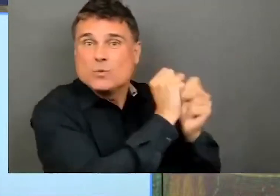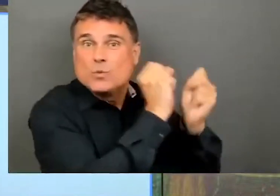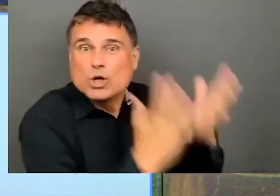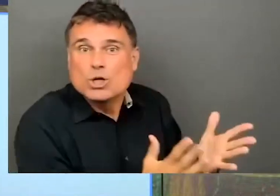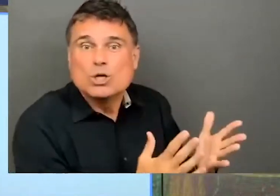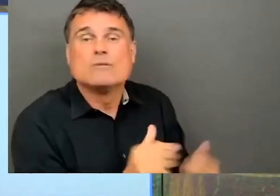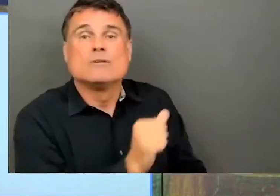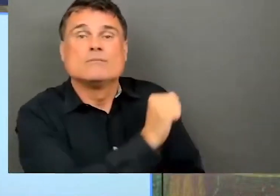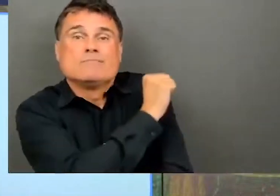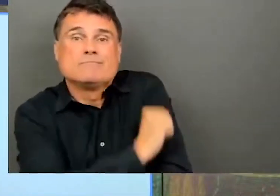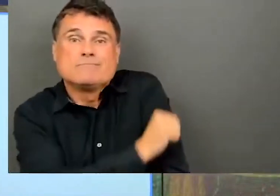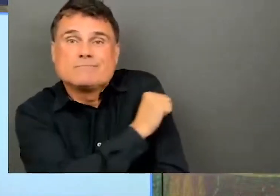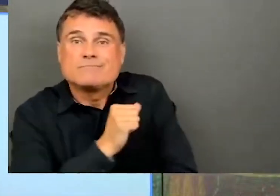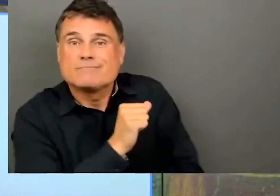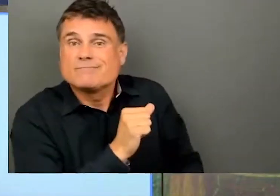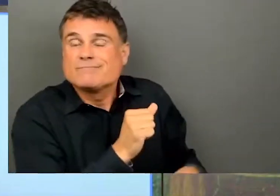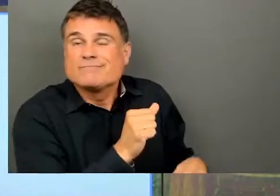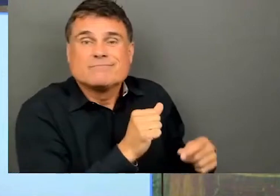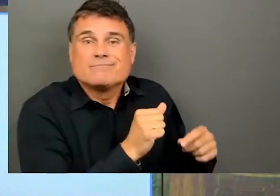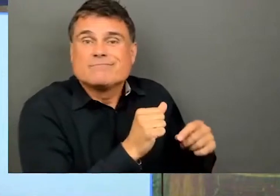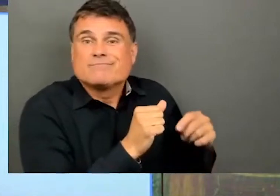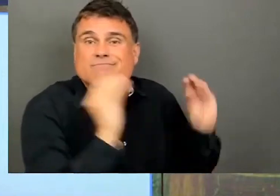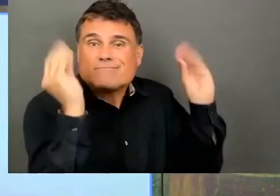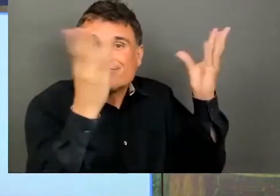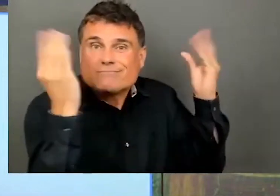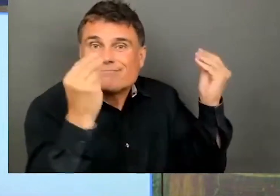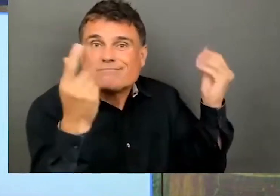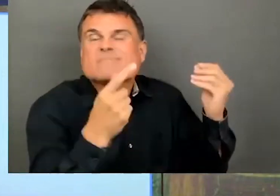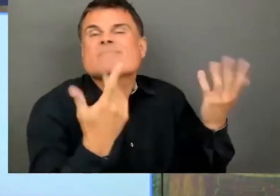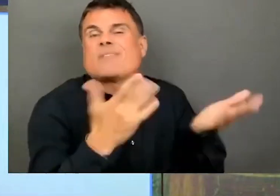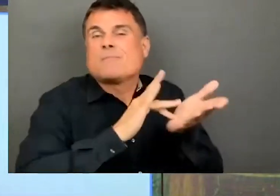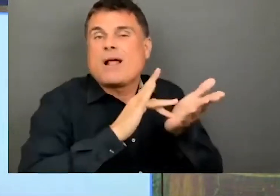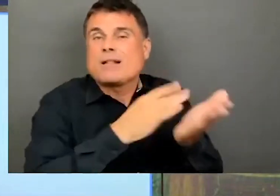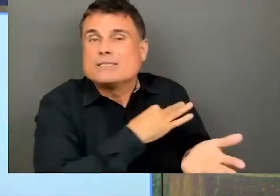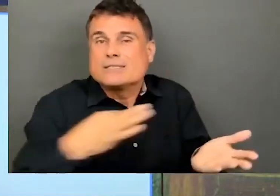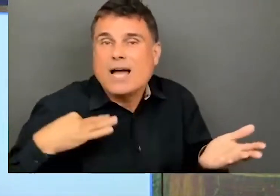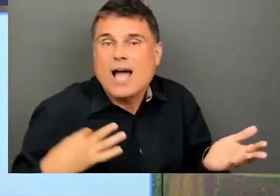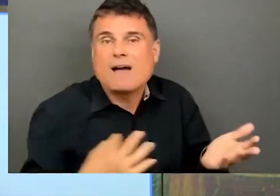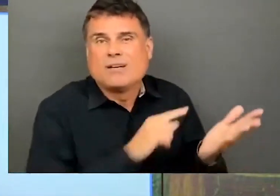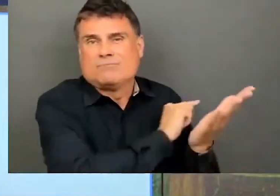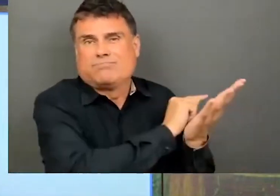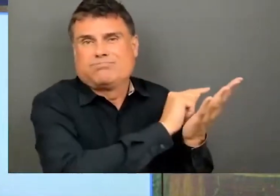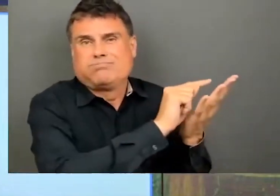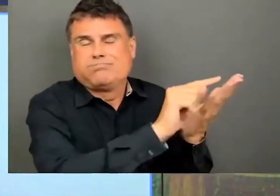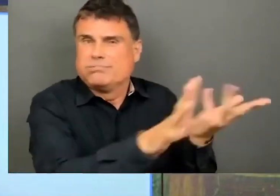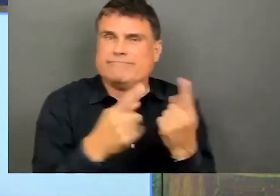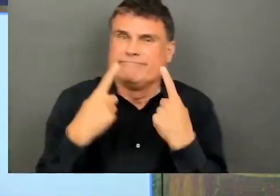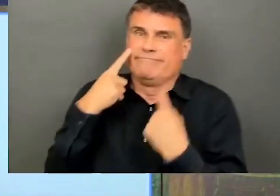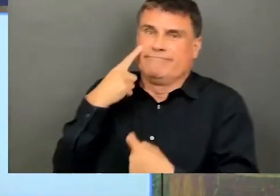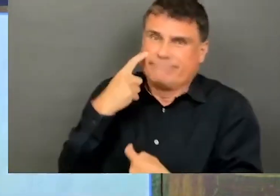are urgently needed. Thank you, Minister, Dr. Henry, and Dr. McDonald.